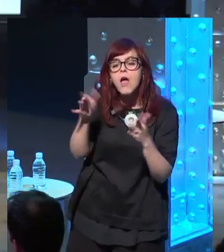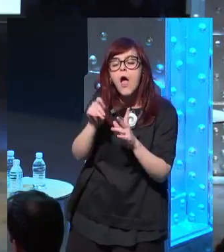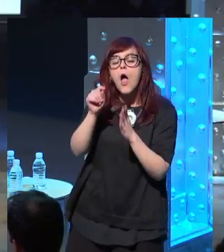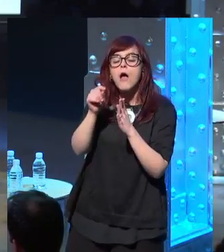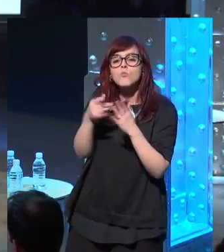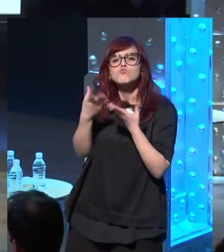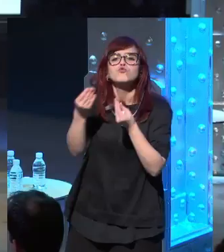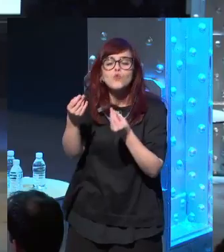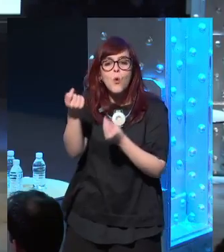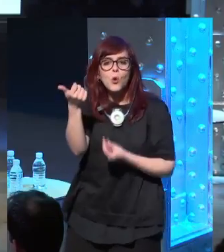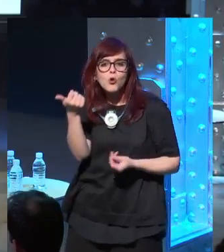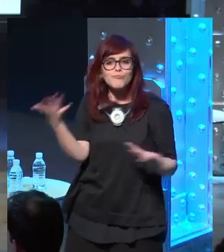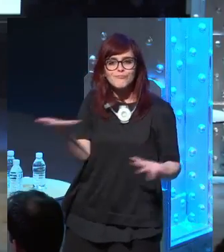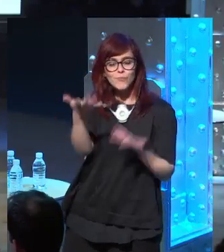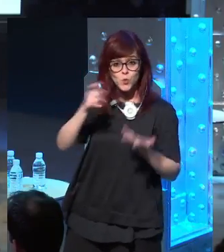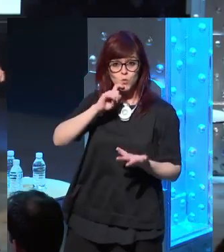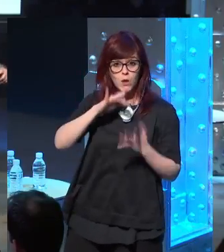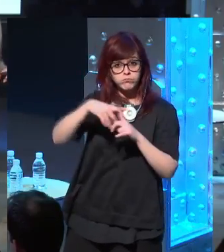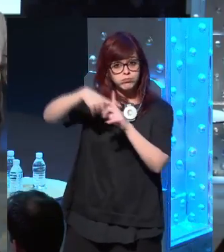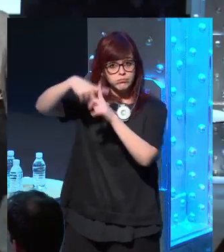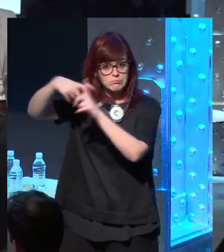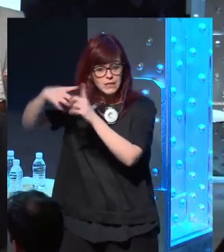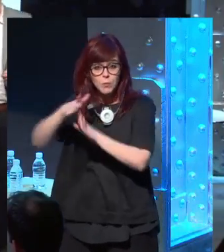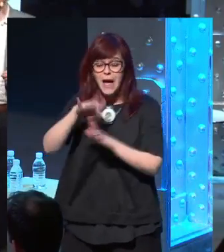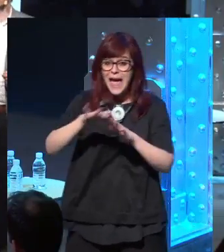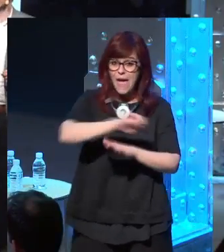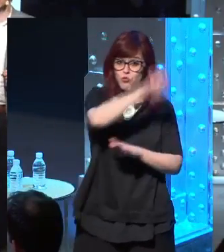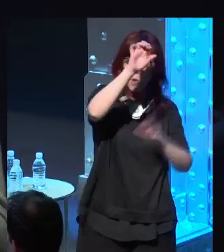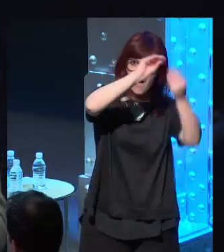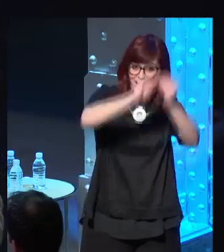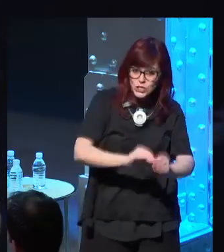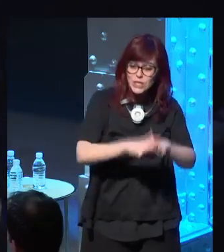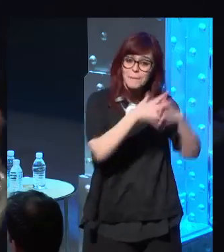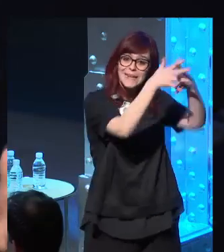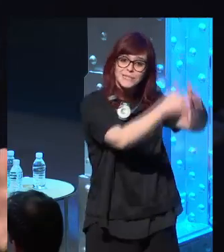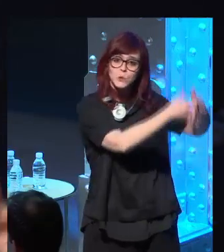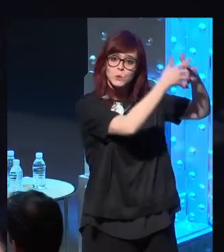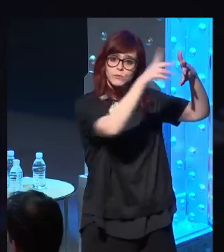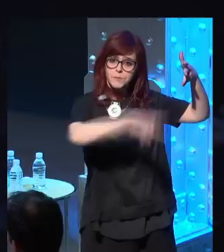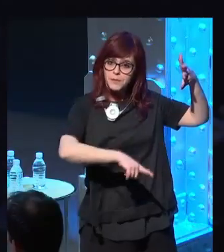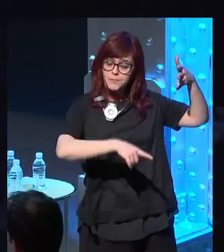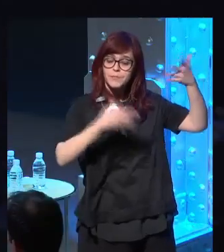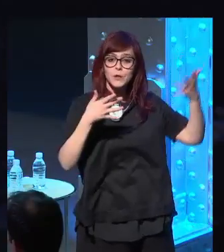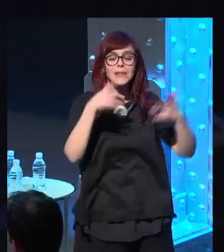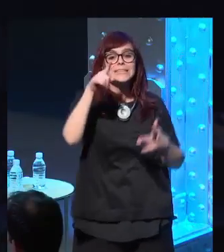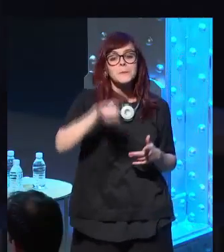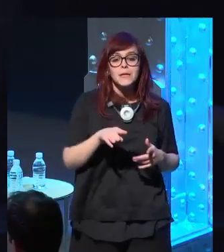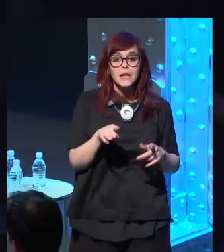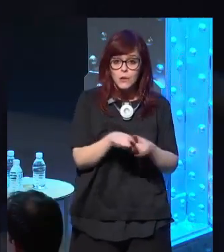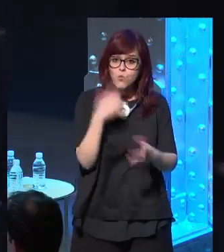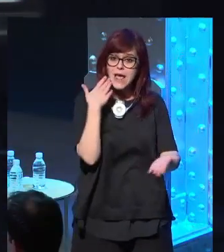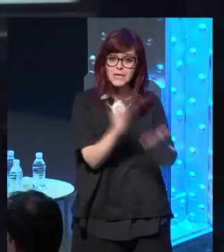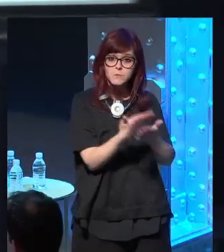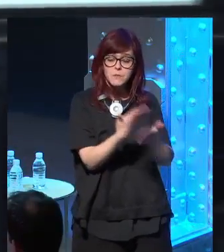gone around in cities in Europe and in the US and taken a wallet with some cash and some